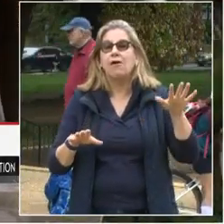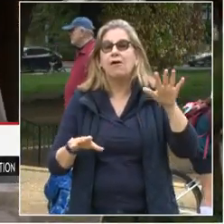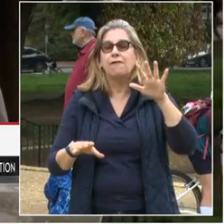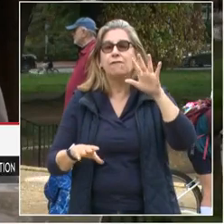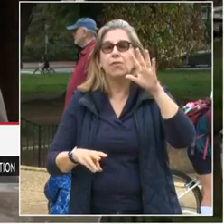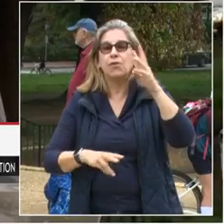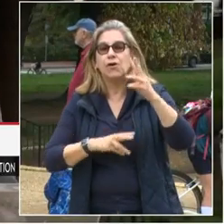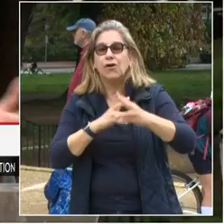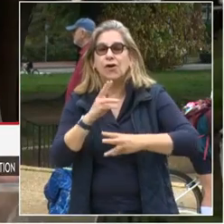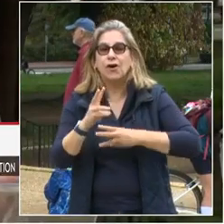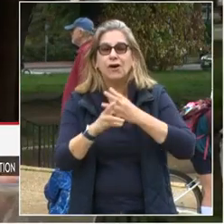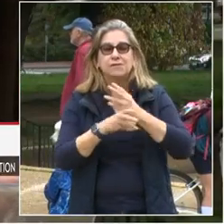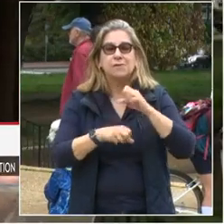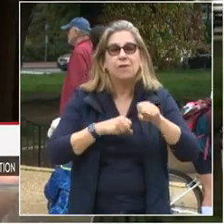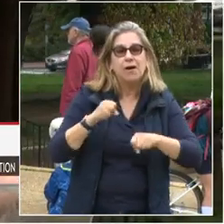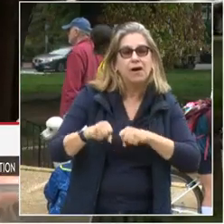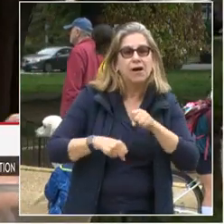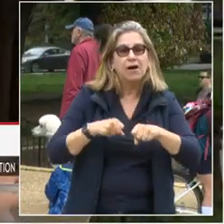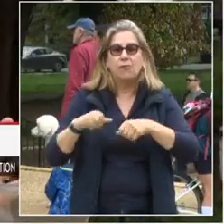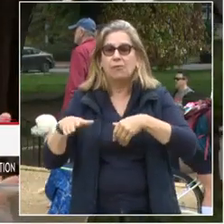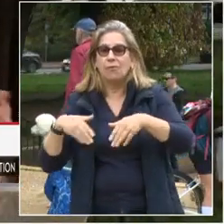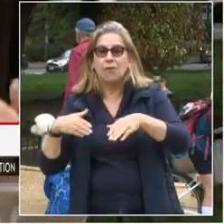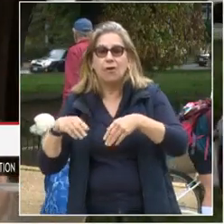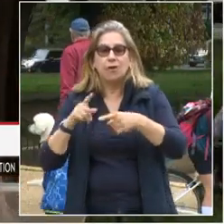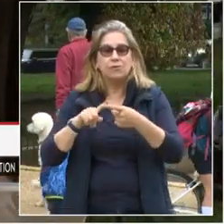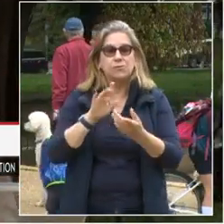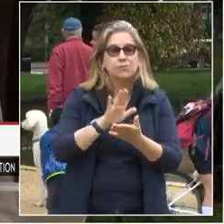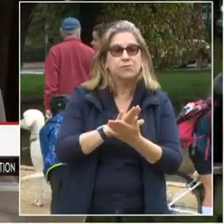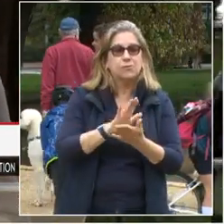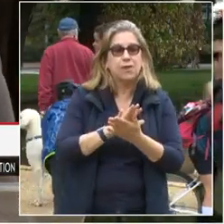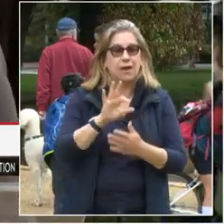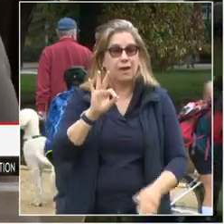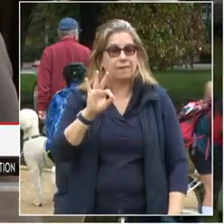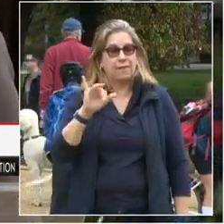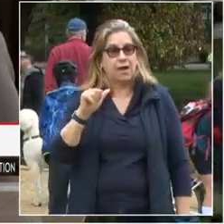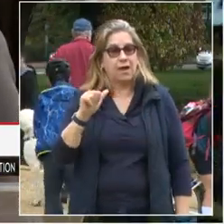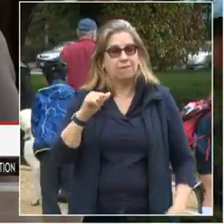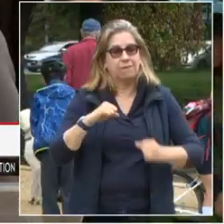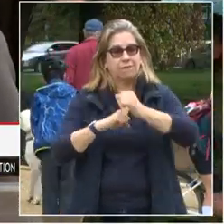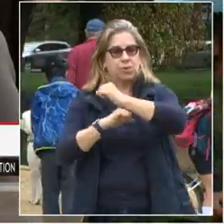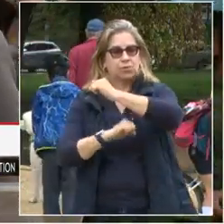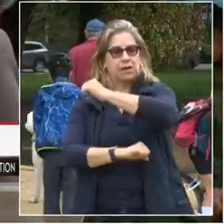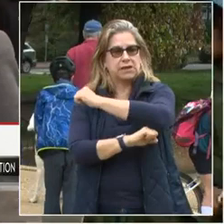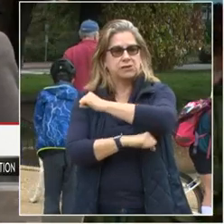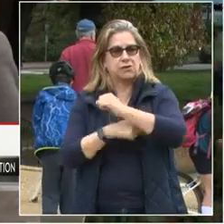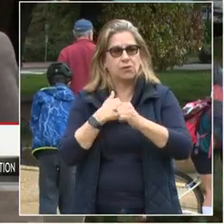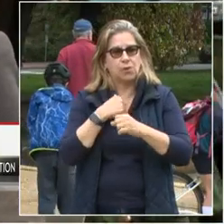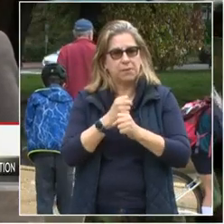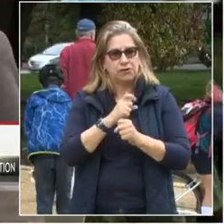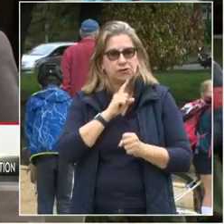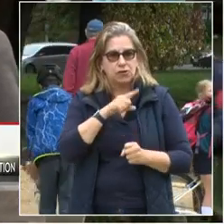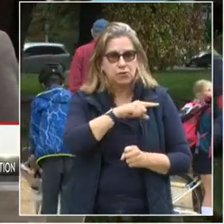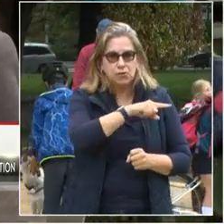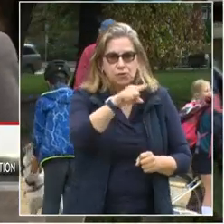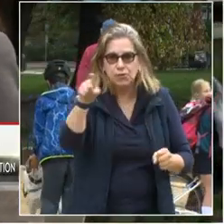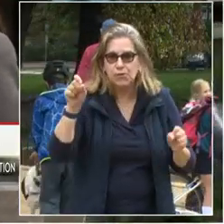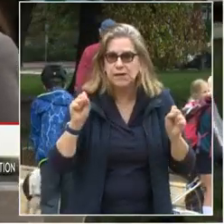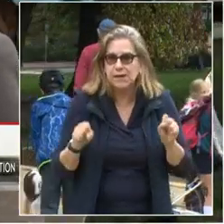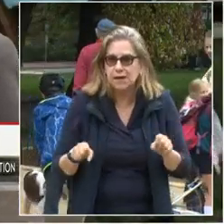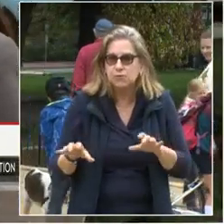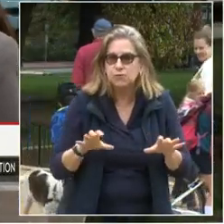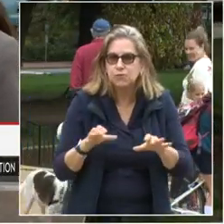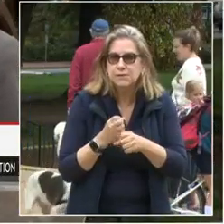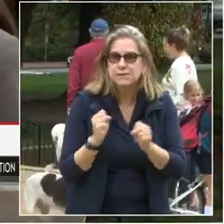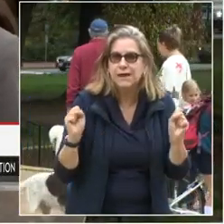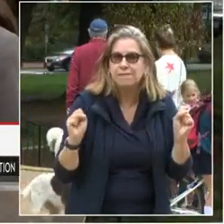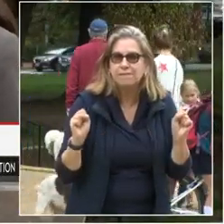school. And at the FIA Foundation, we want to make sure that you can do this safely, not just today, but